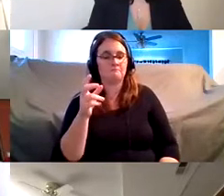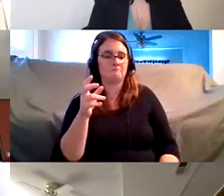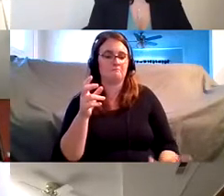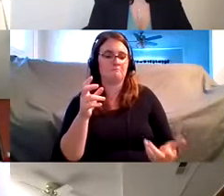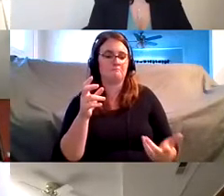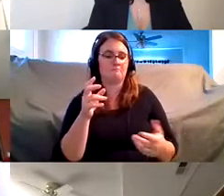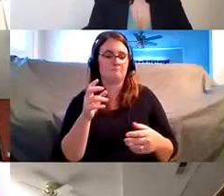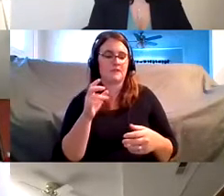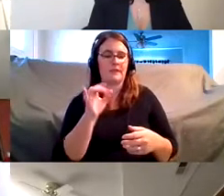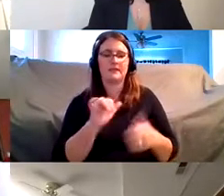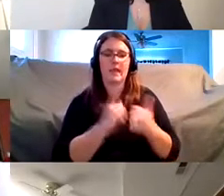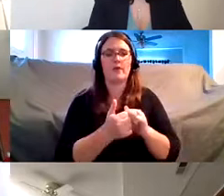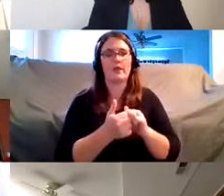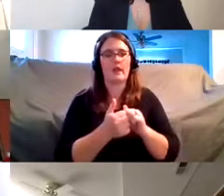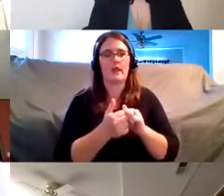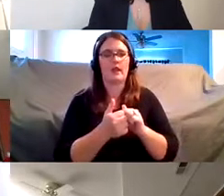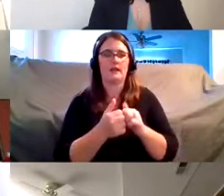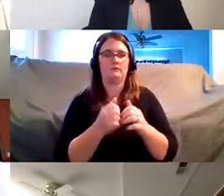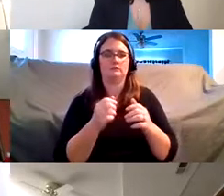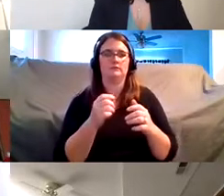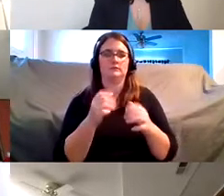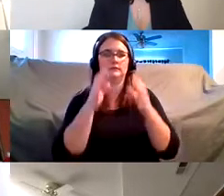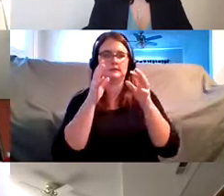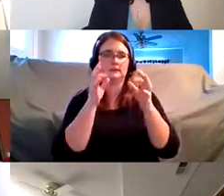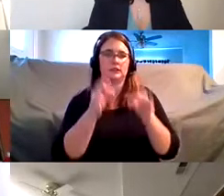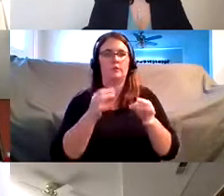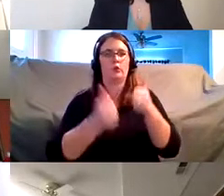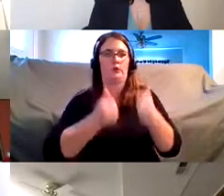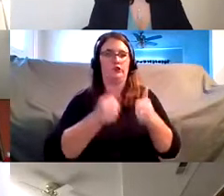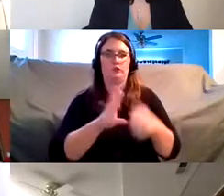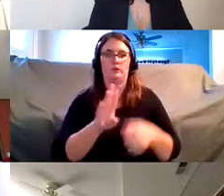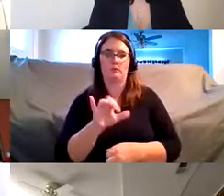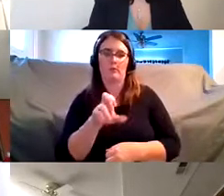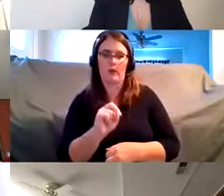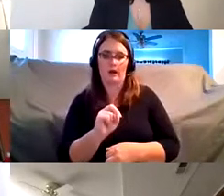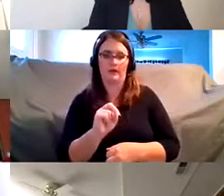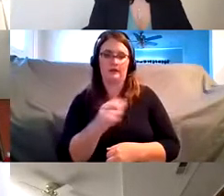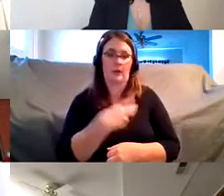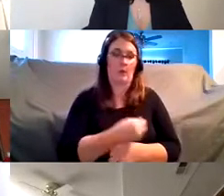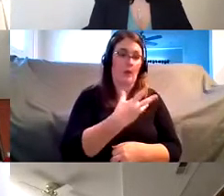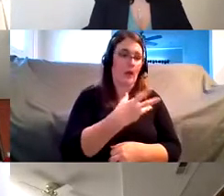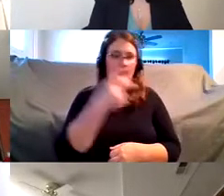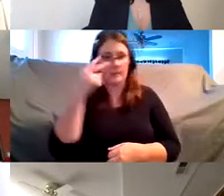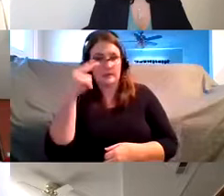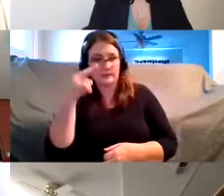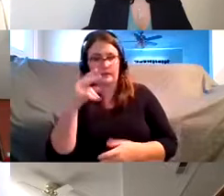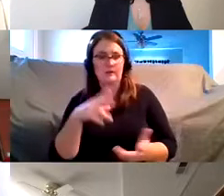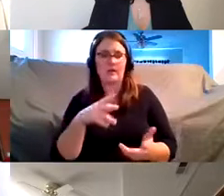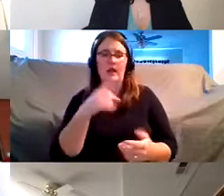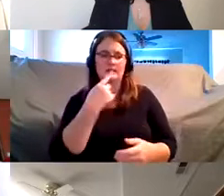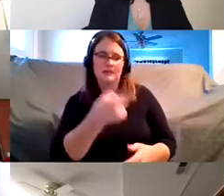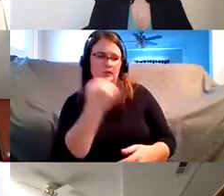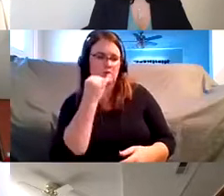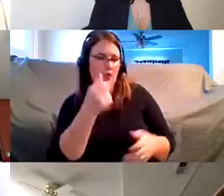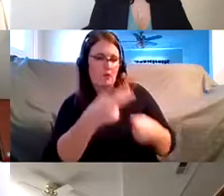Mexican Brian. So by the end of high school, eventually I got to let everybody know, if you want to call me something, don't call me Mexican Brian, just call me Salvadorian Brian,